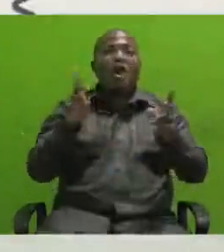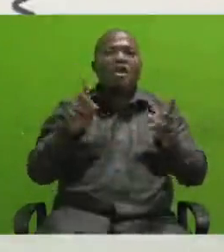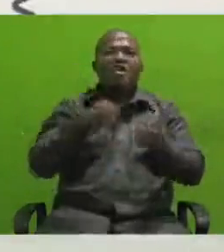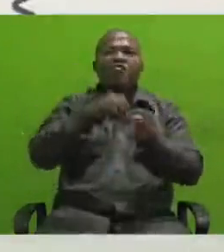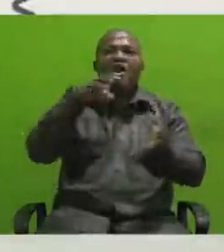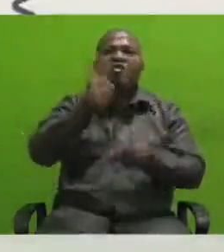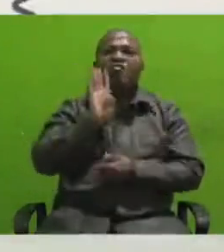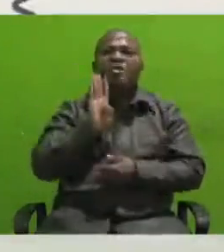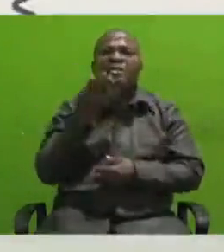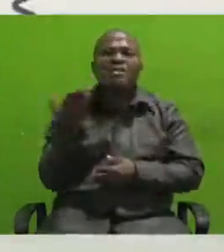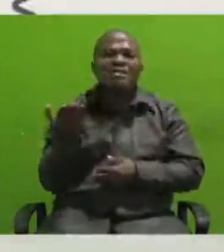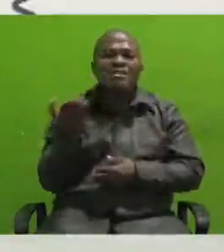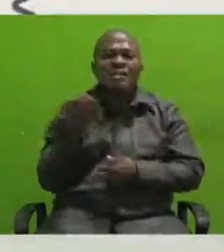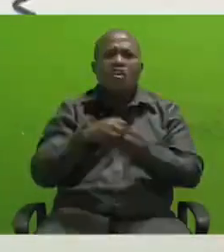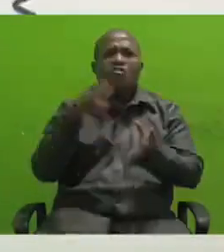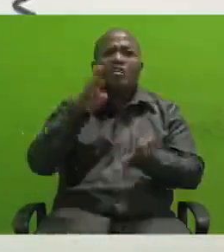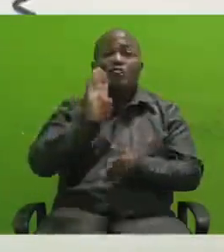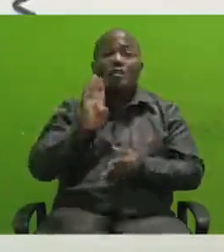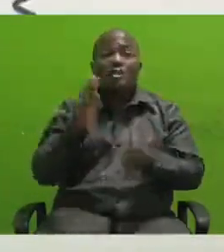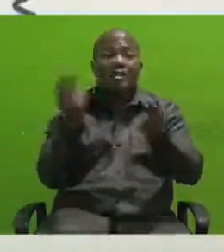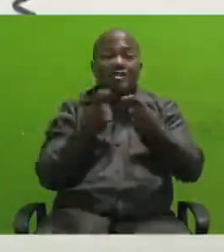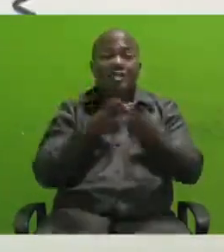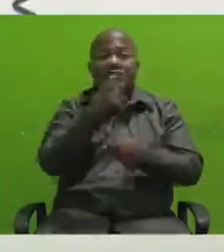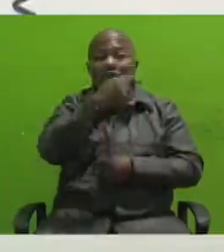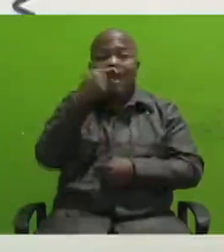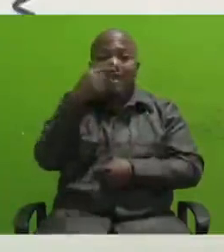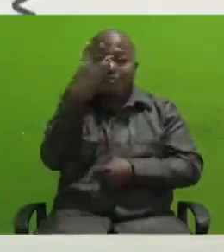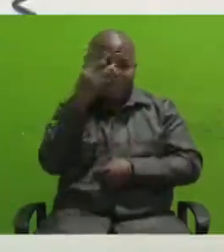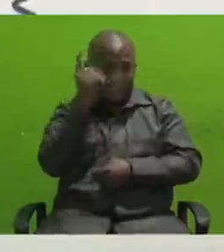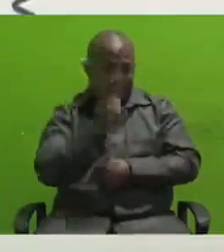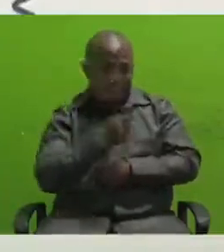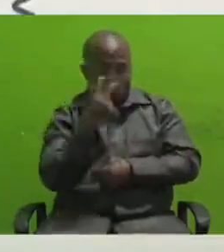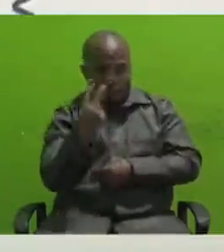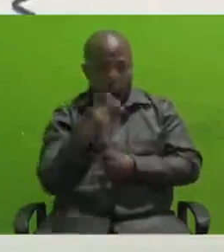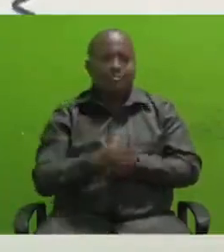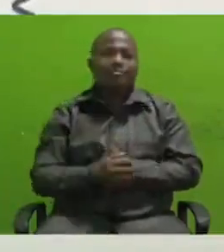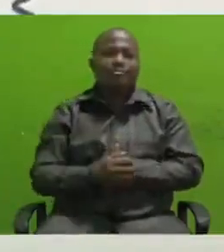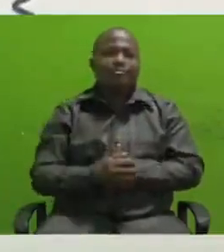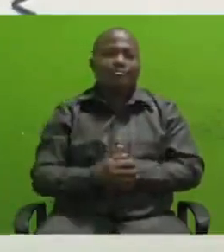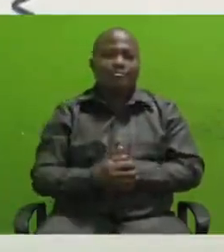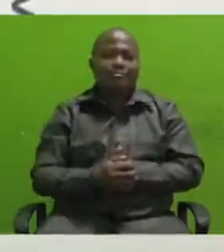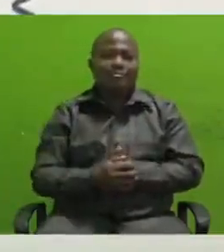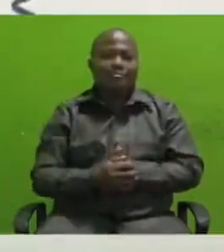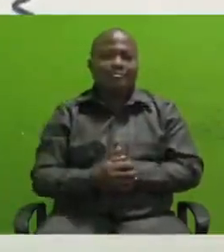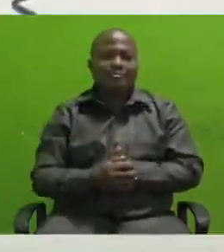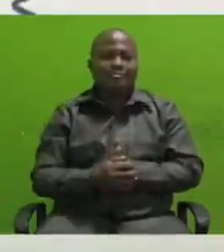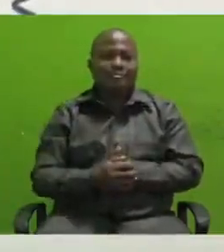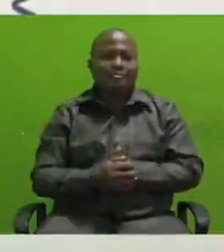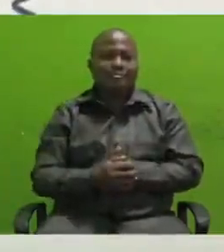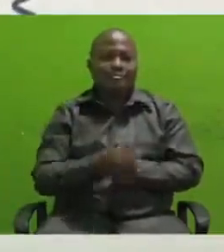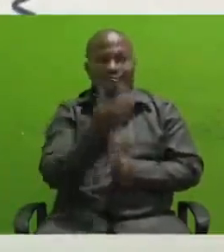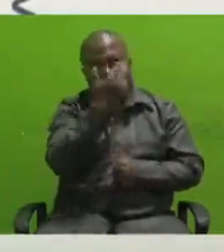And the b, yes, the value of b is negative 3 over 2. Negative 3 out of